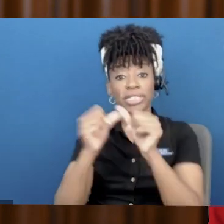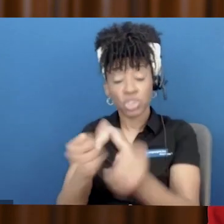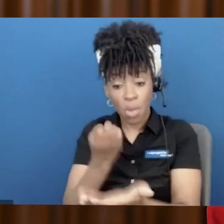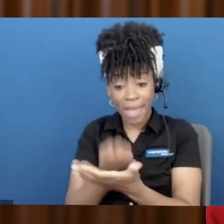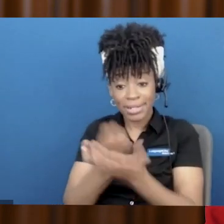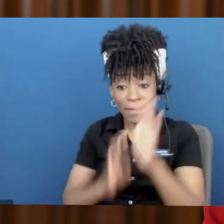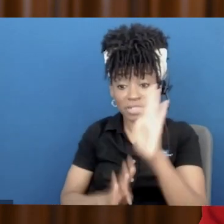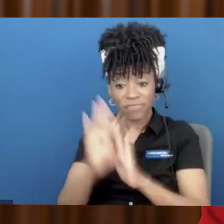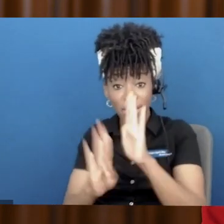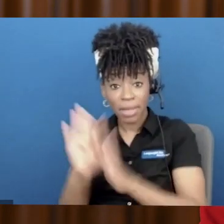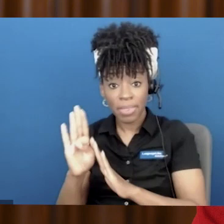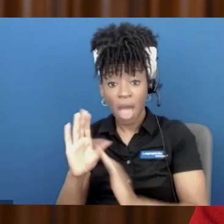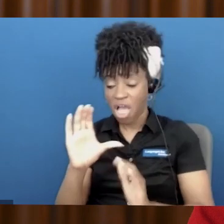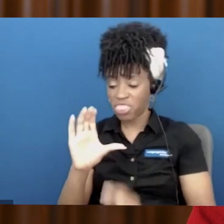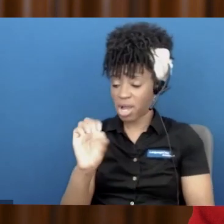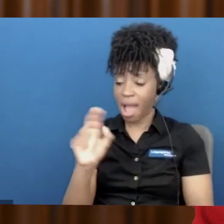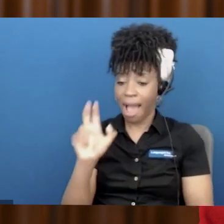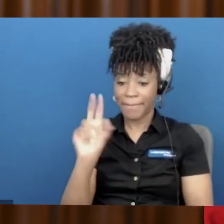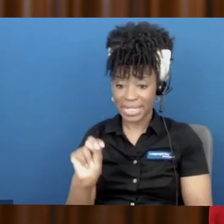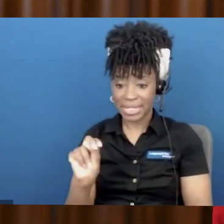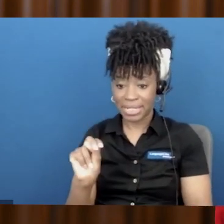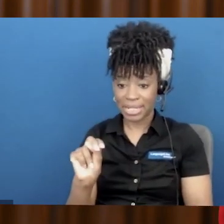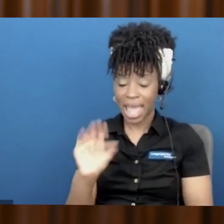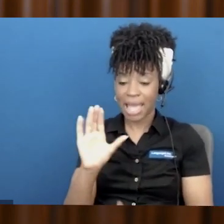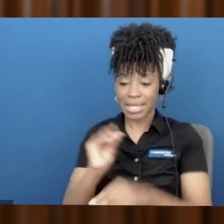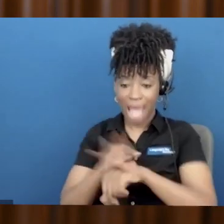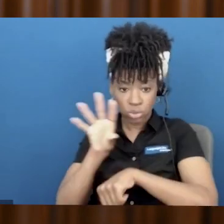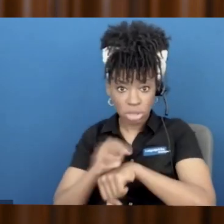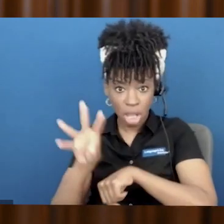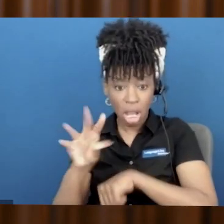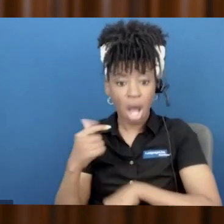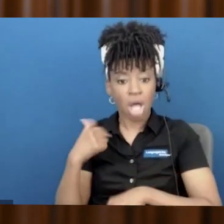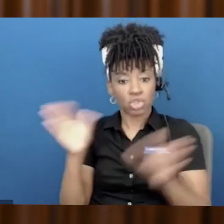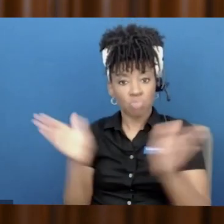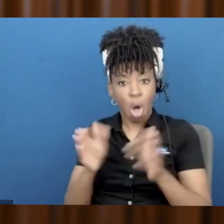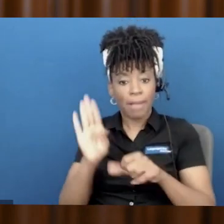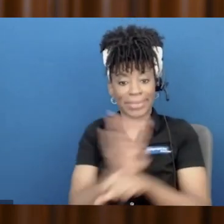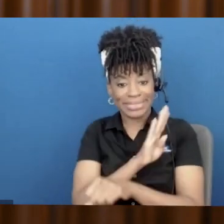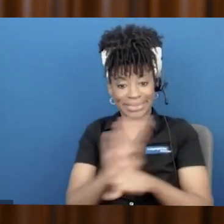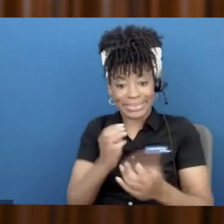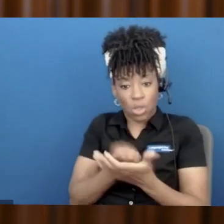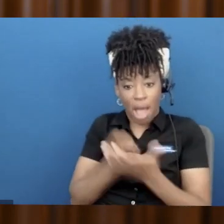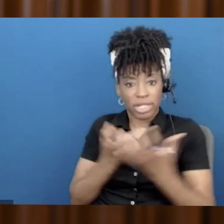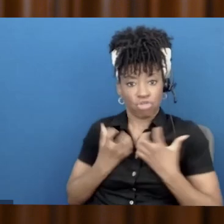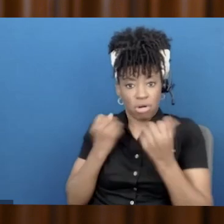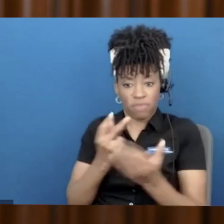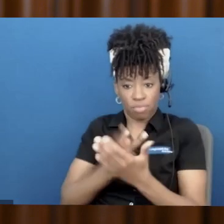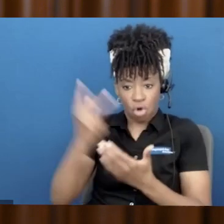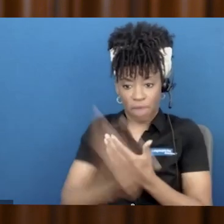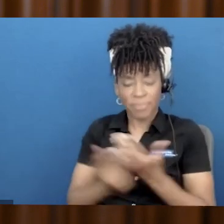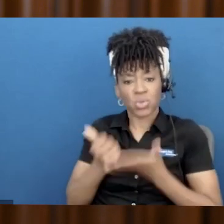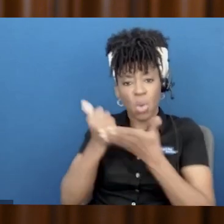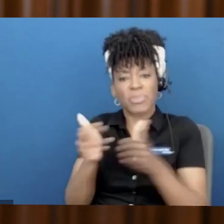and recovery program, which will help small business owners of color, women, and other underrepresented groups to start or expand their